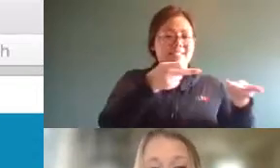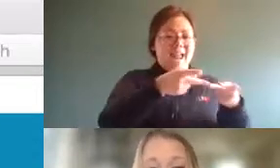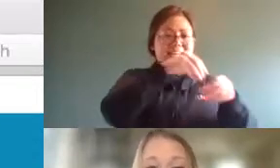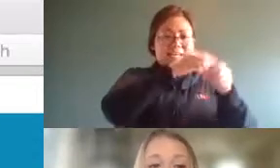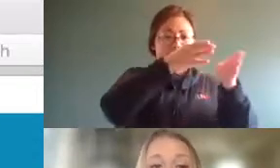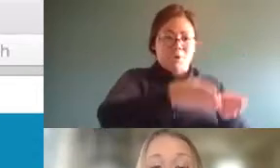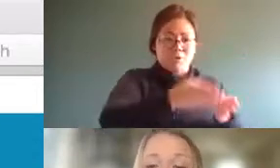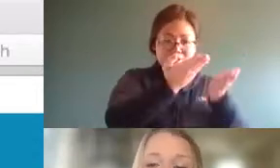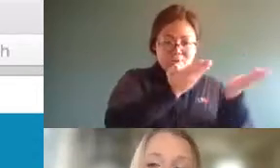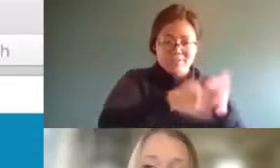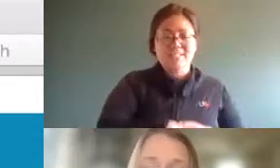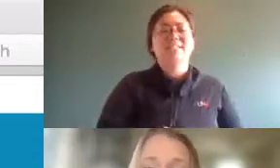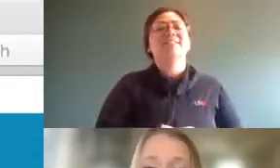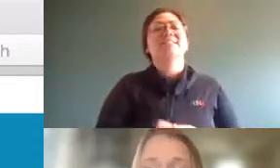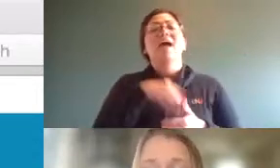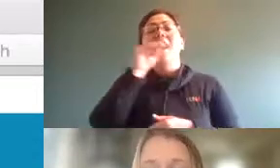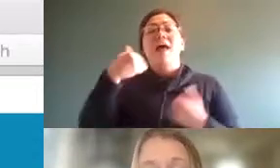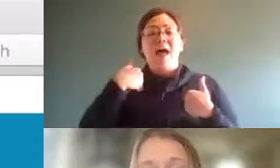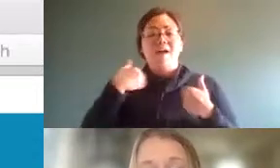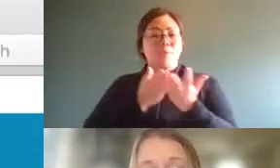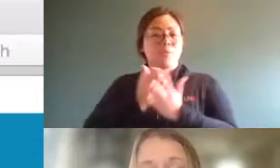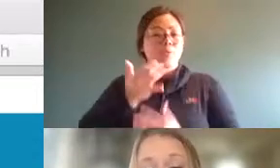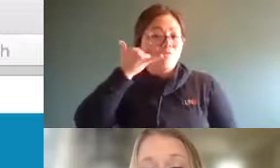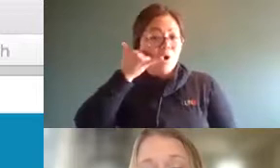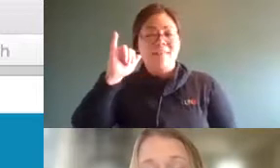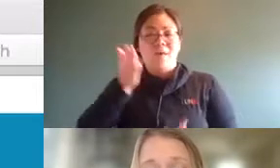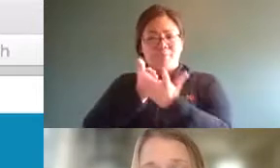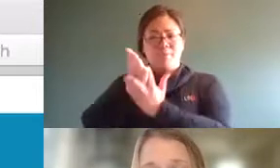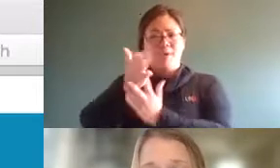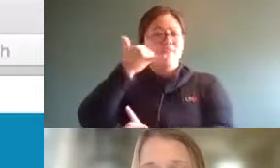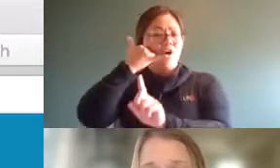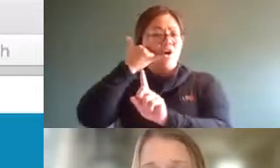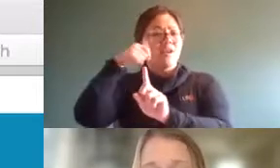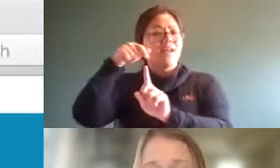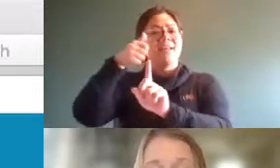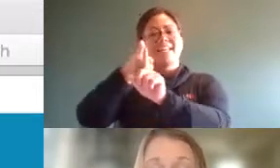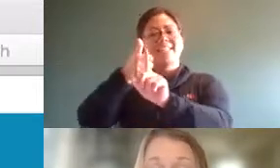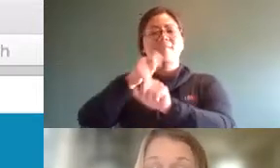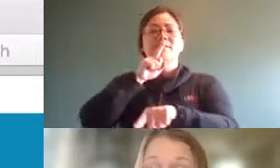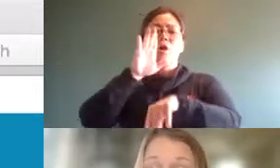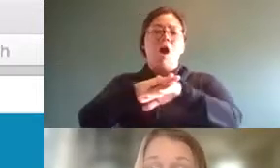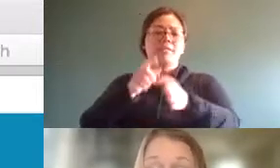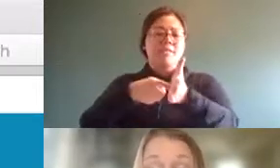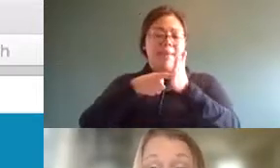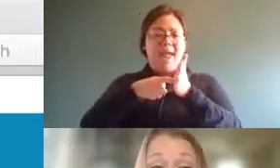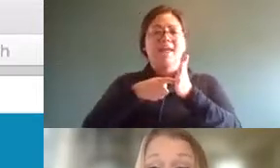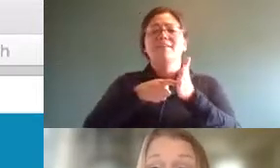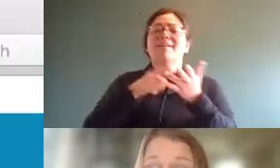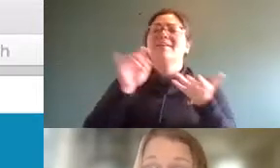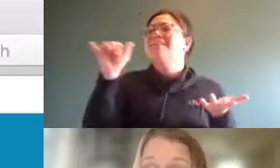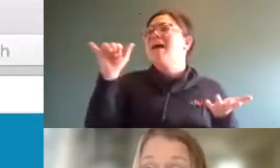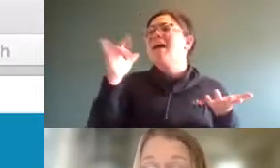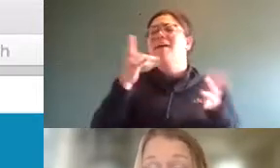we have over-the-phone interpreting. This is an on-demand service. It's essentially like a